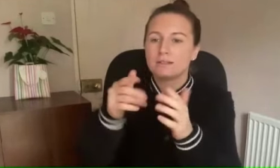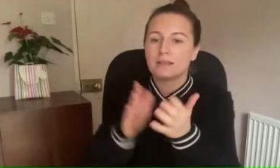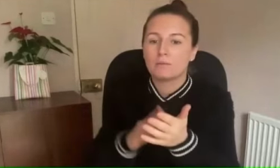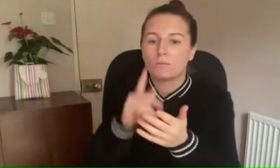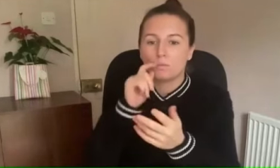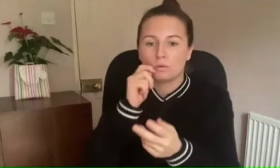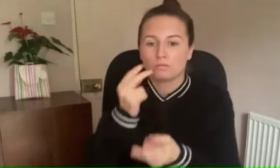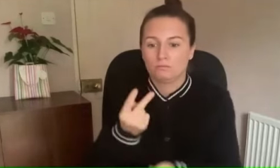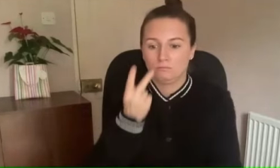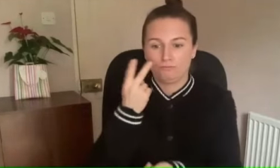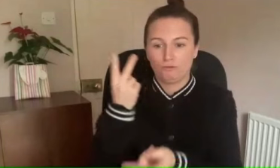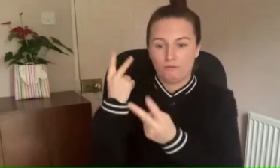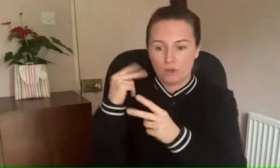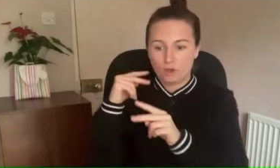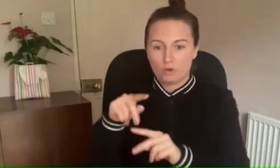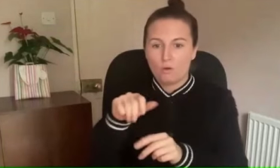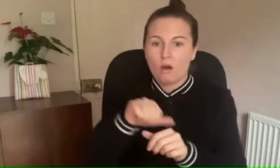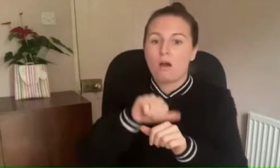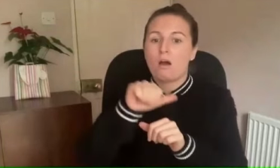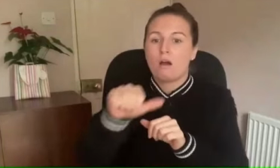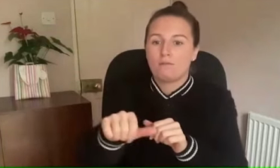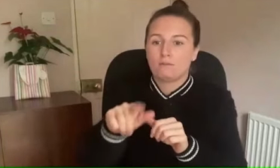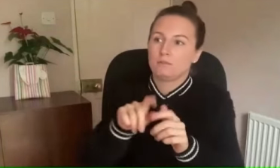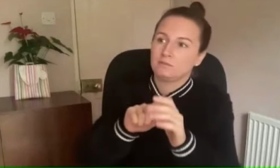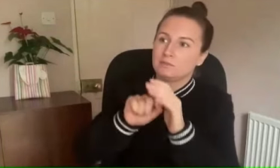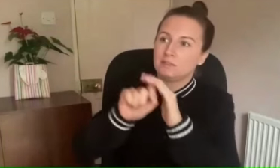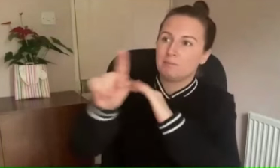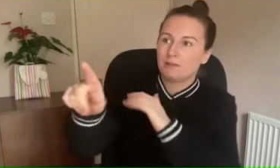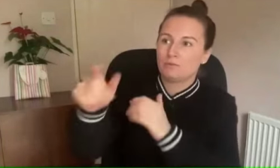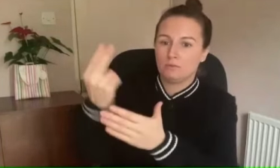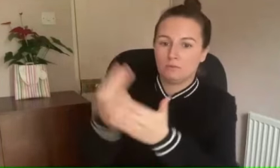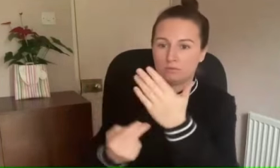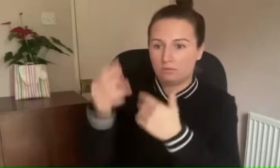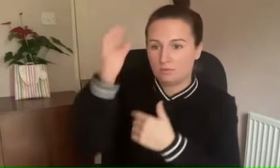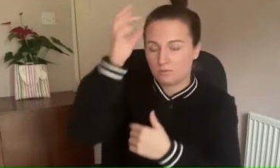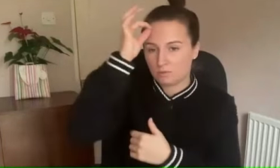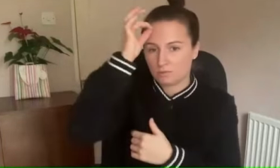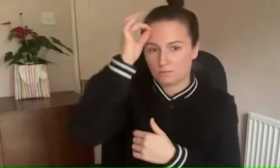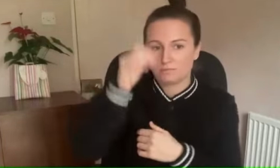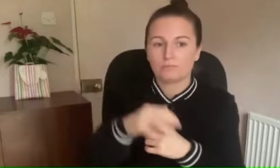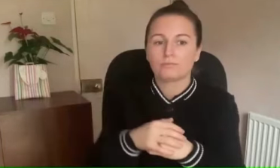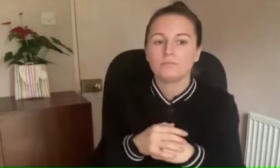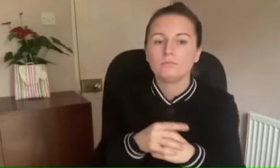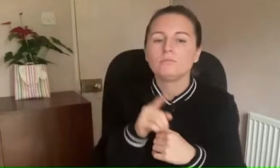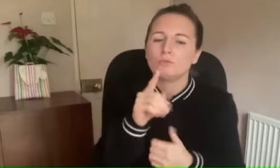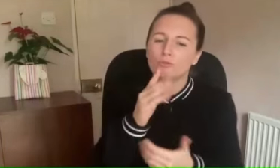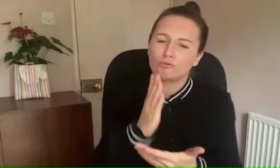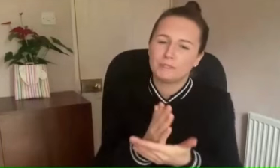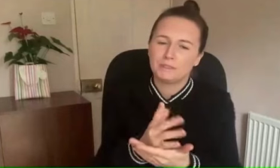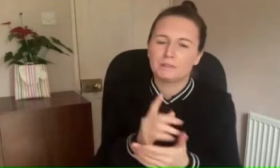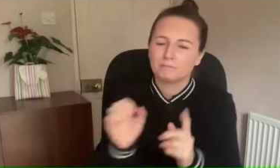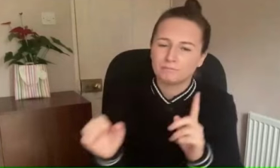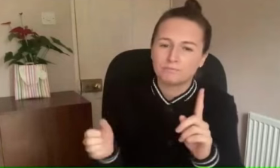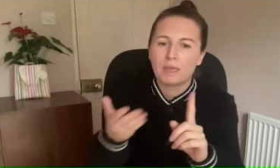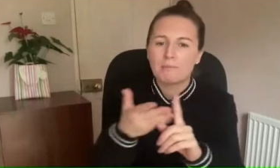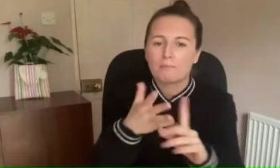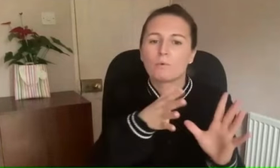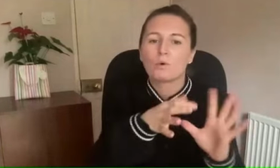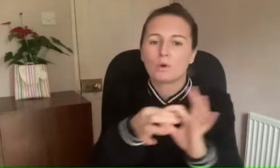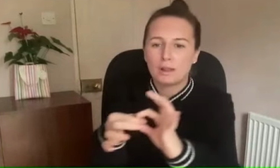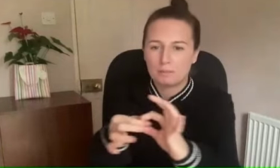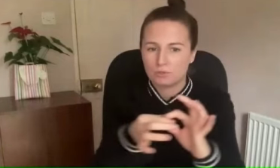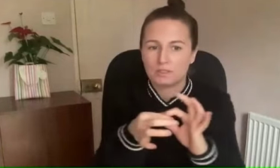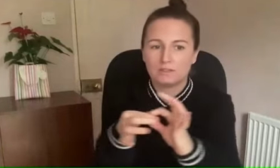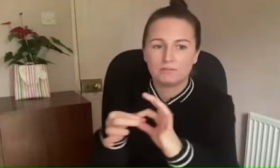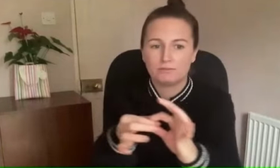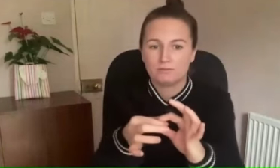Arts Council. Instead, the conversation about performance should be a more collaborative one, led by the Hub